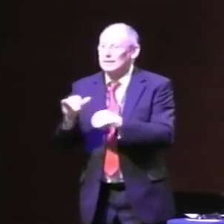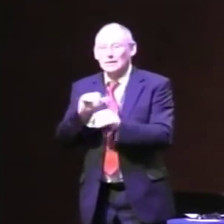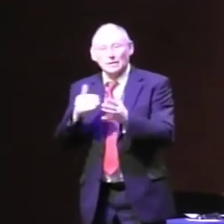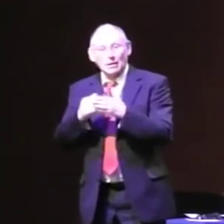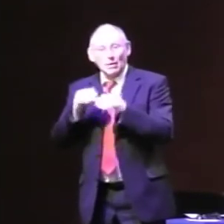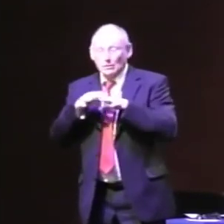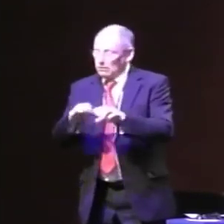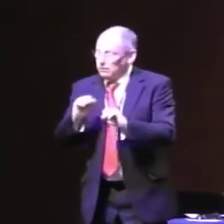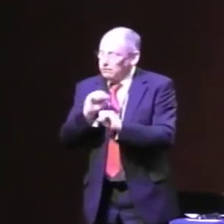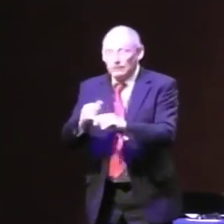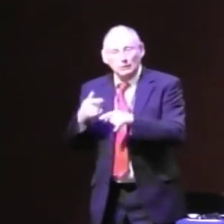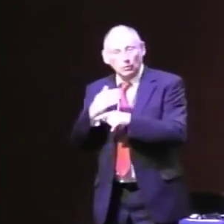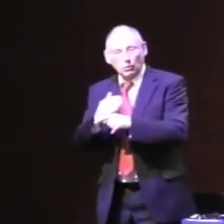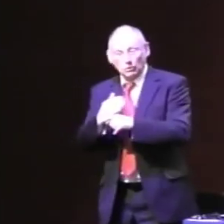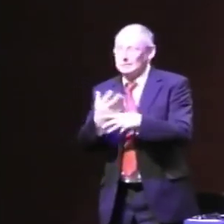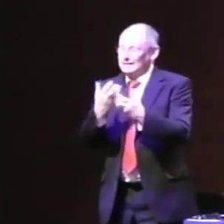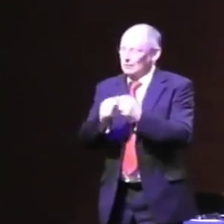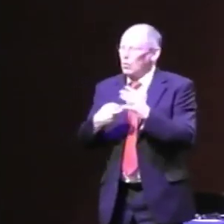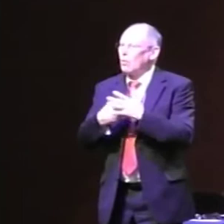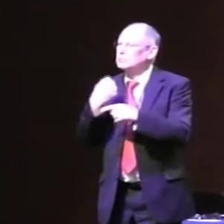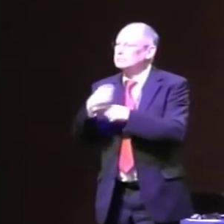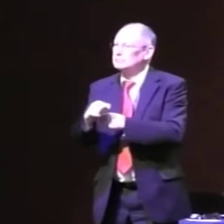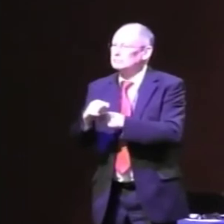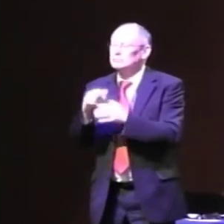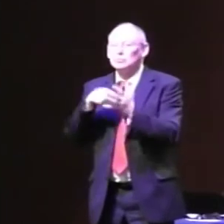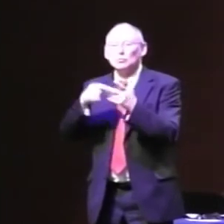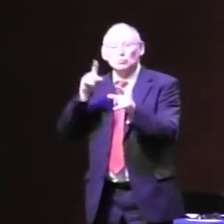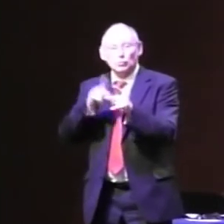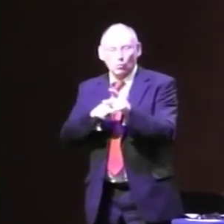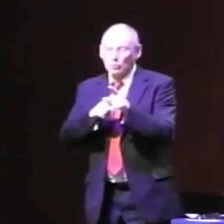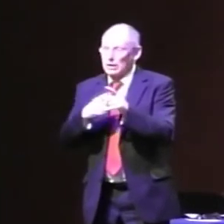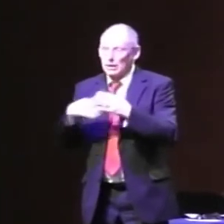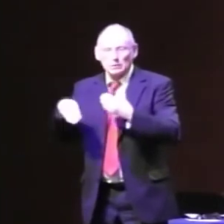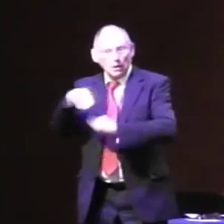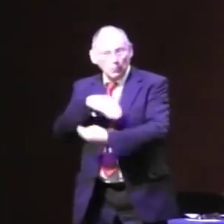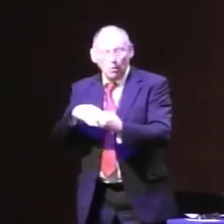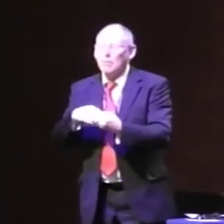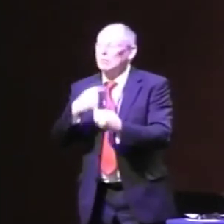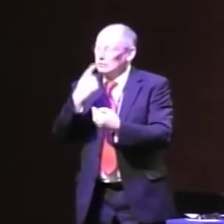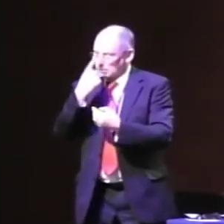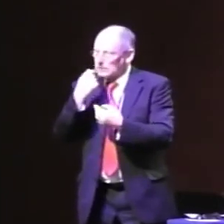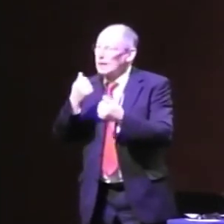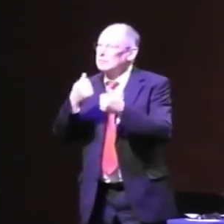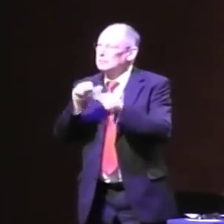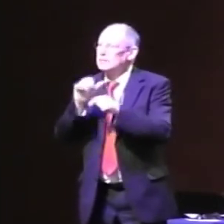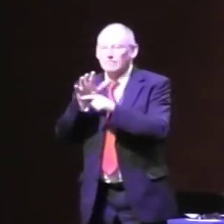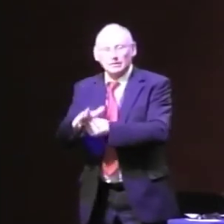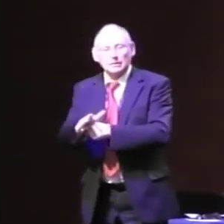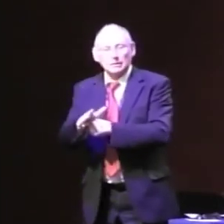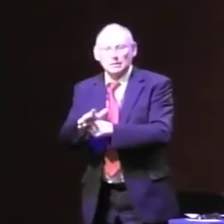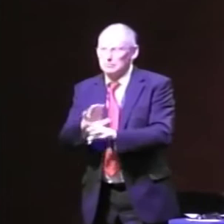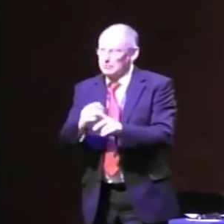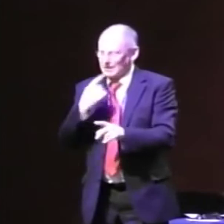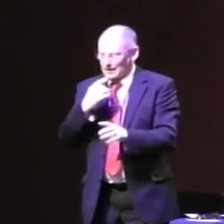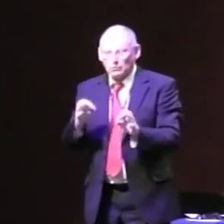implementing austerity or resisting it. The Tories are in turmoil. They can be defeated. And still they tell us there's no